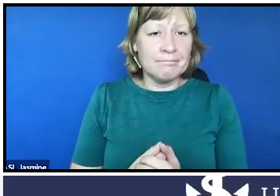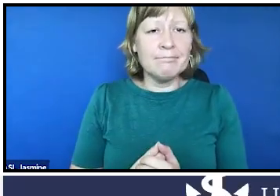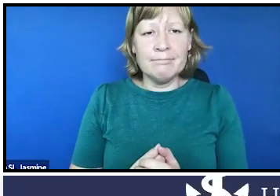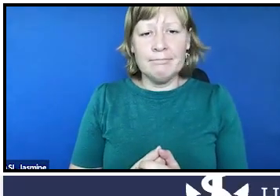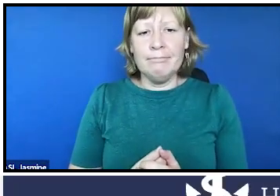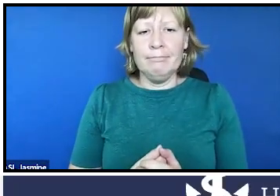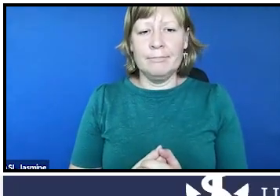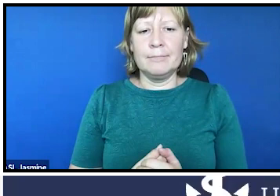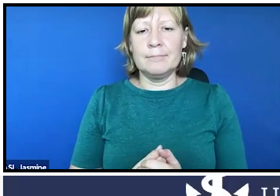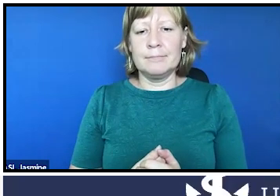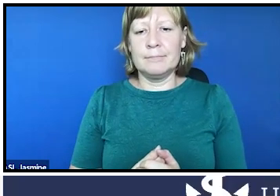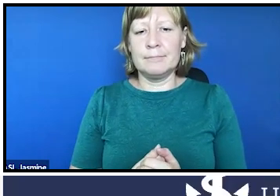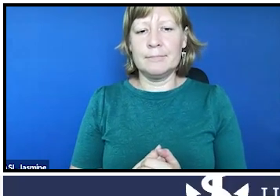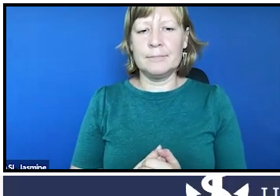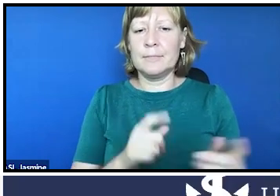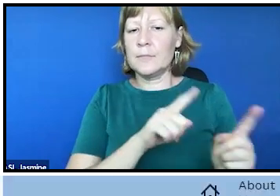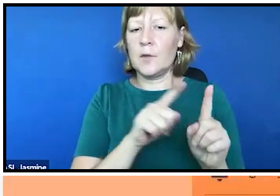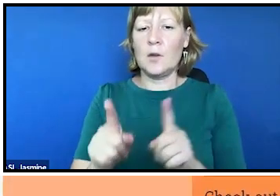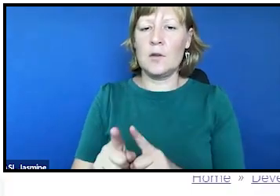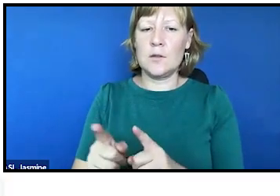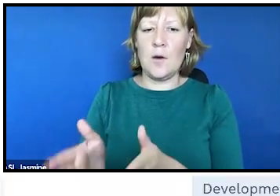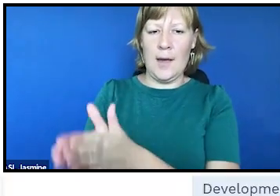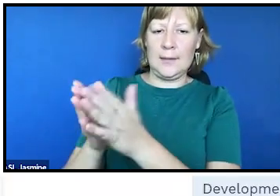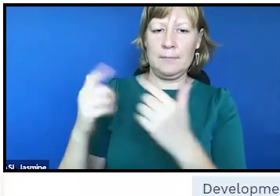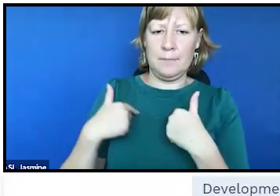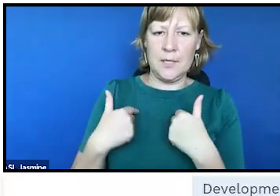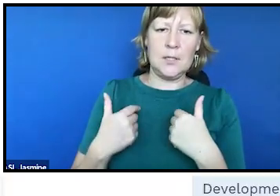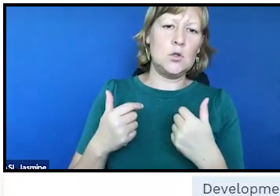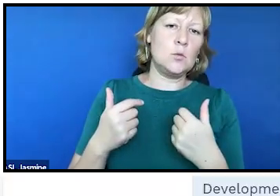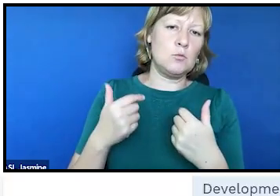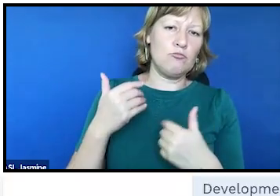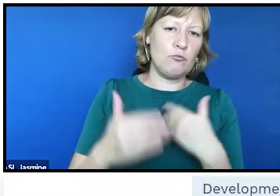And I've been also asked to sort of walk you through it itself.